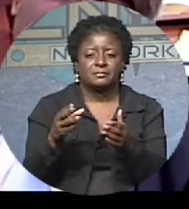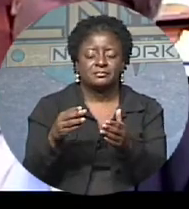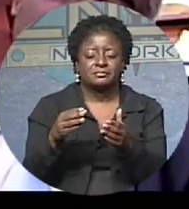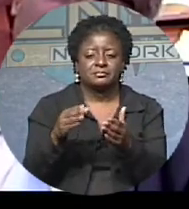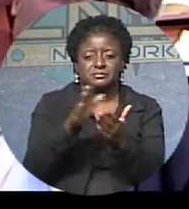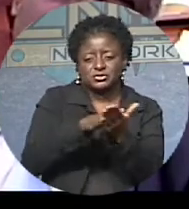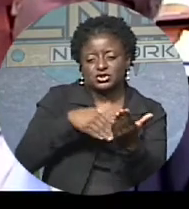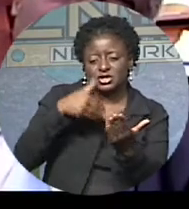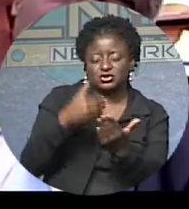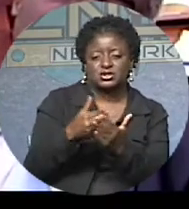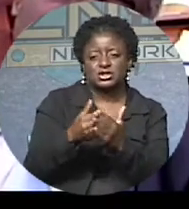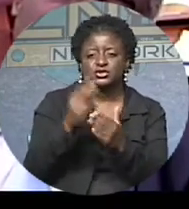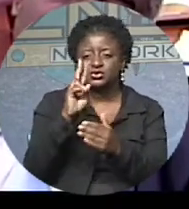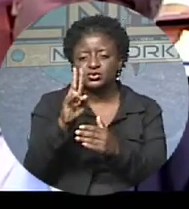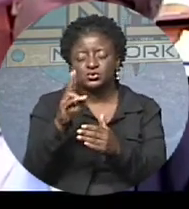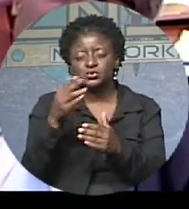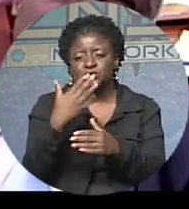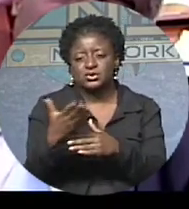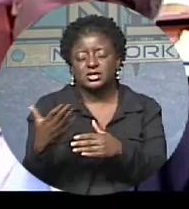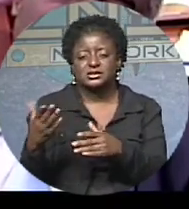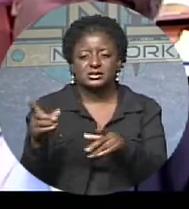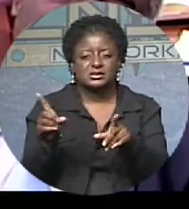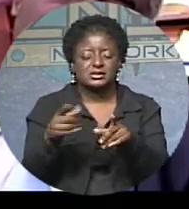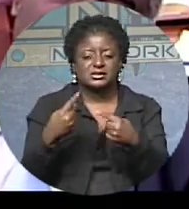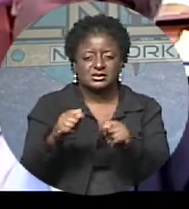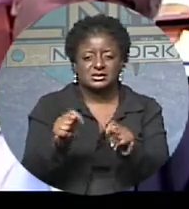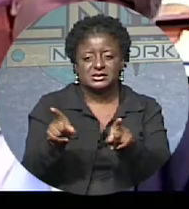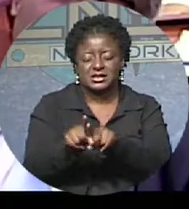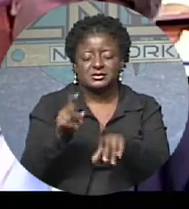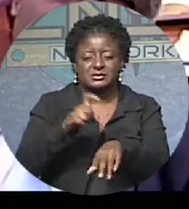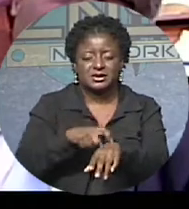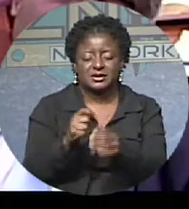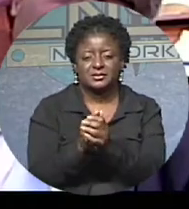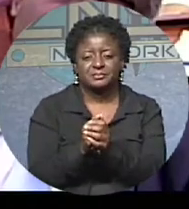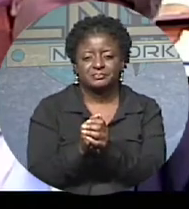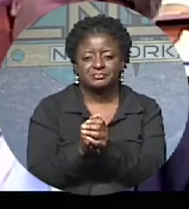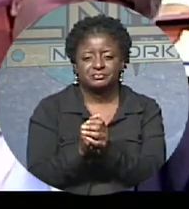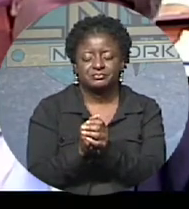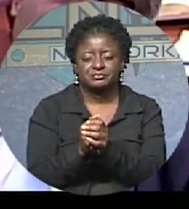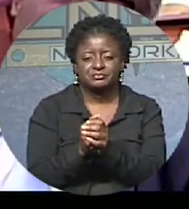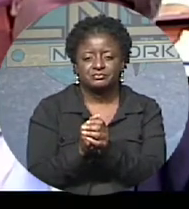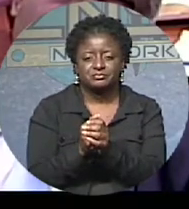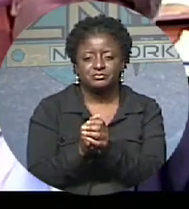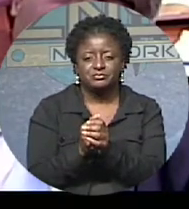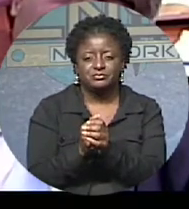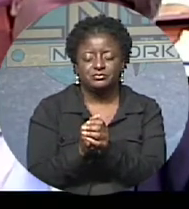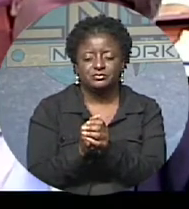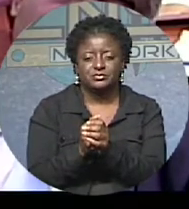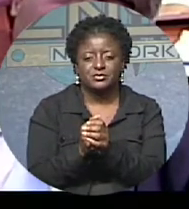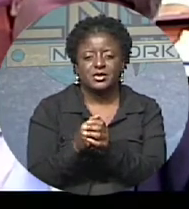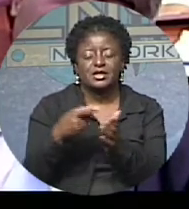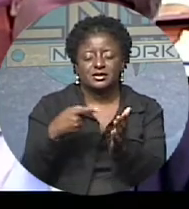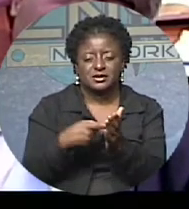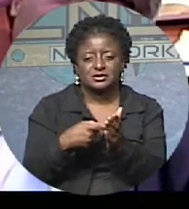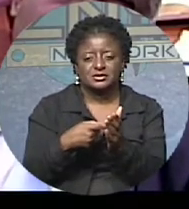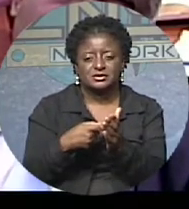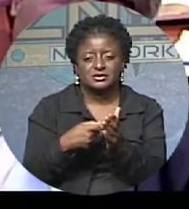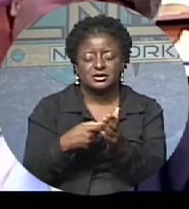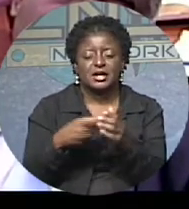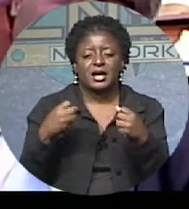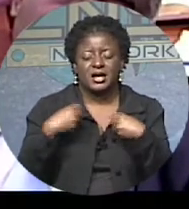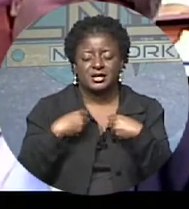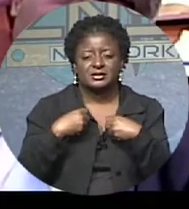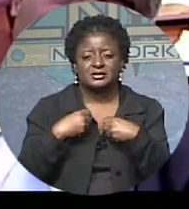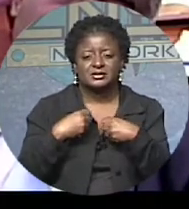integrated justice software. This software has a calendaring system that will, among other things, prevent